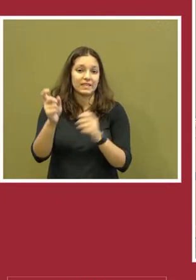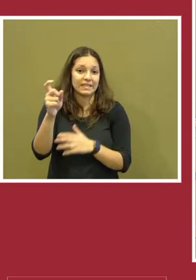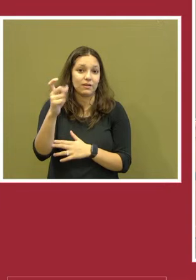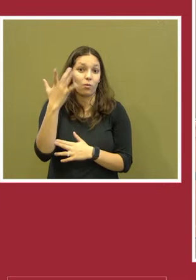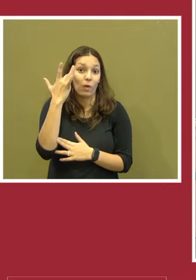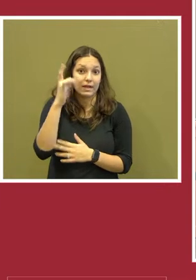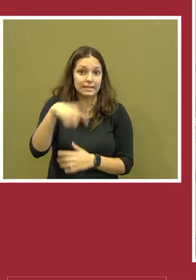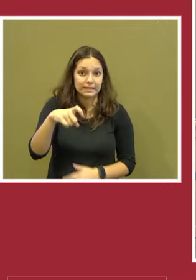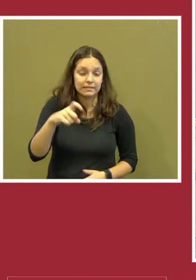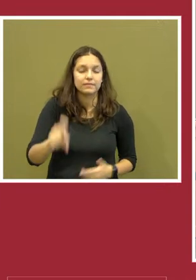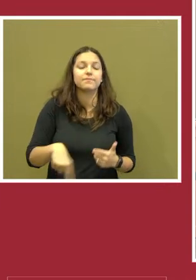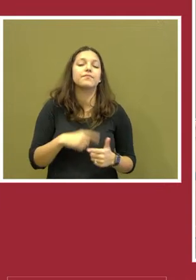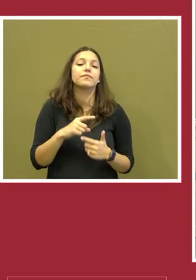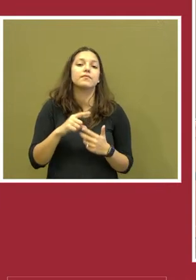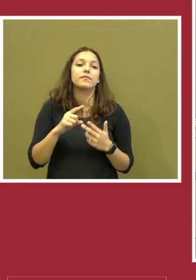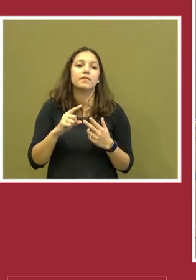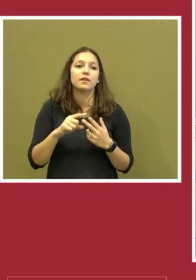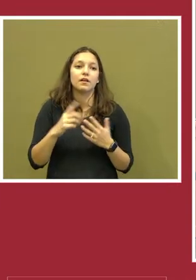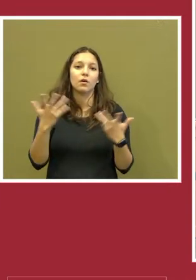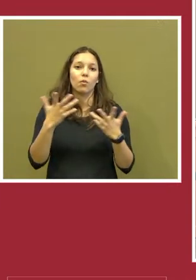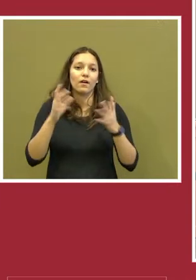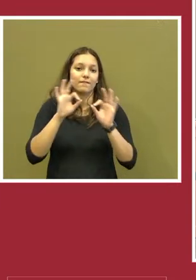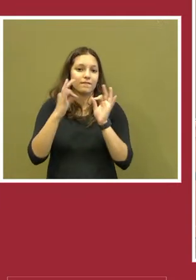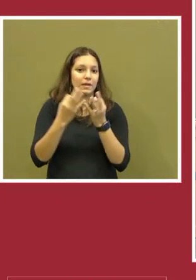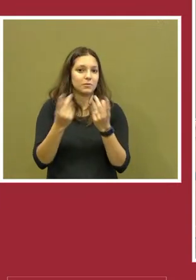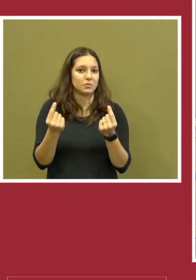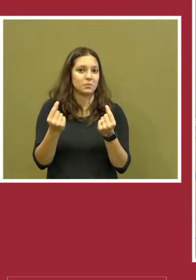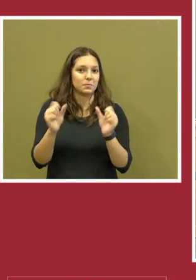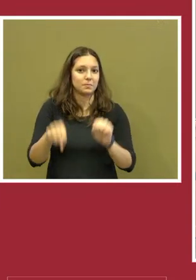what necessitated that and what families can do.